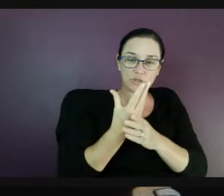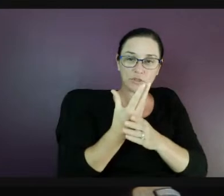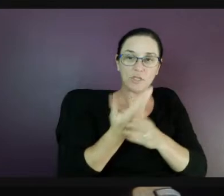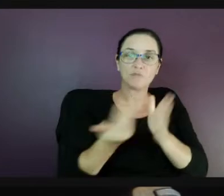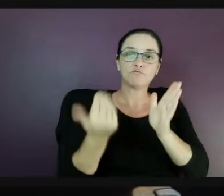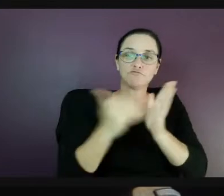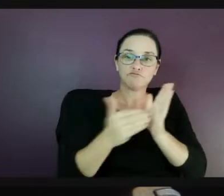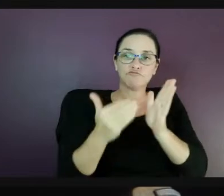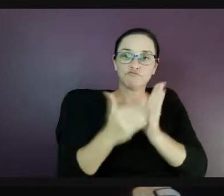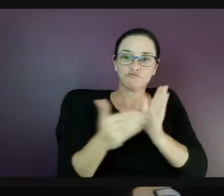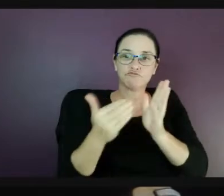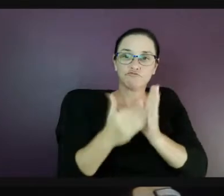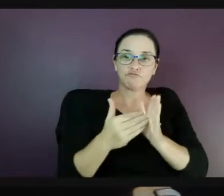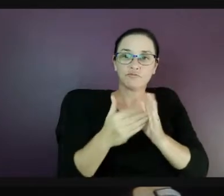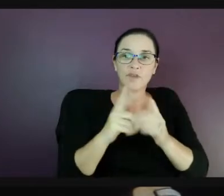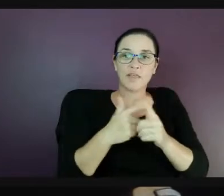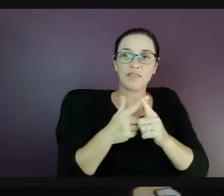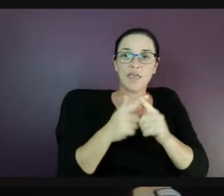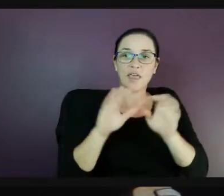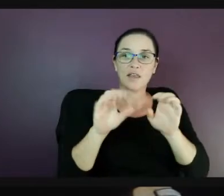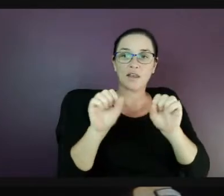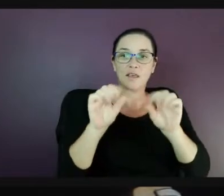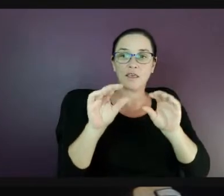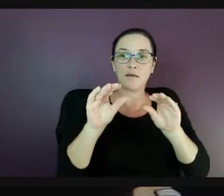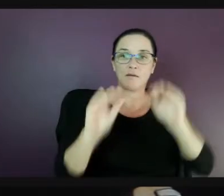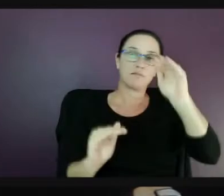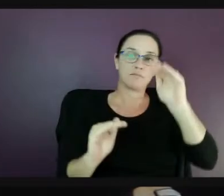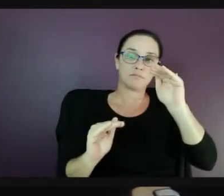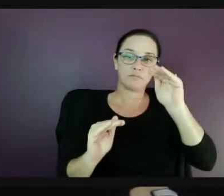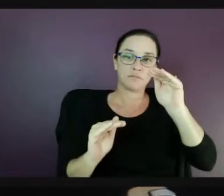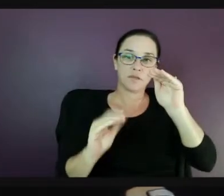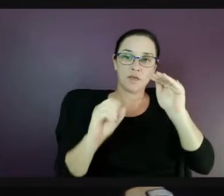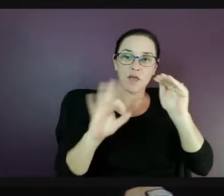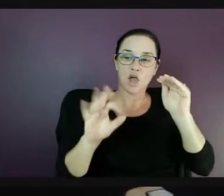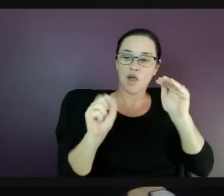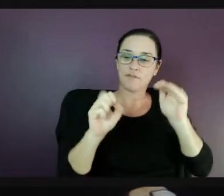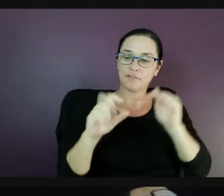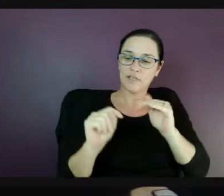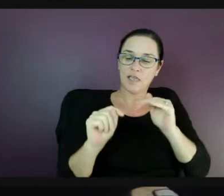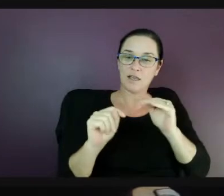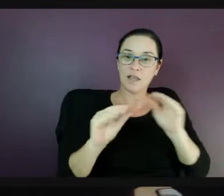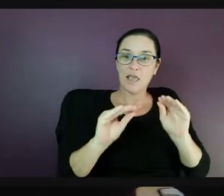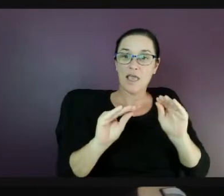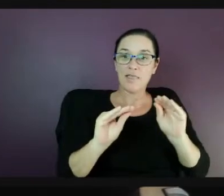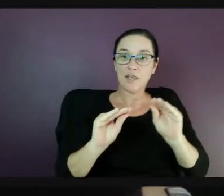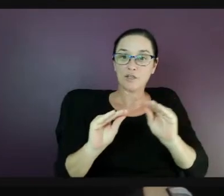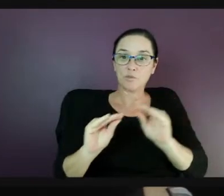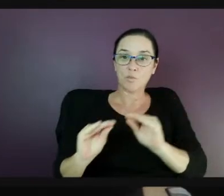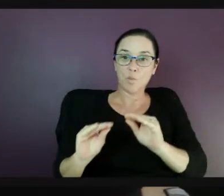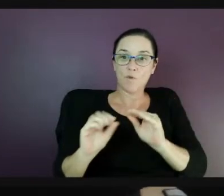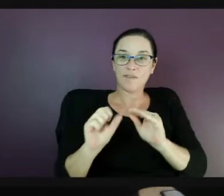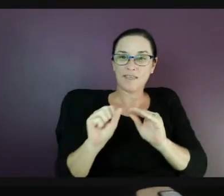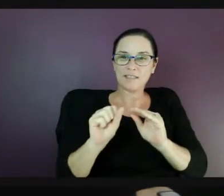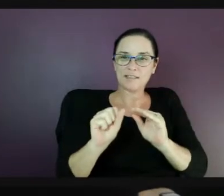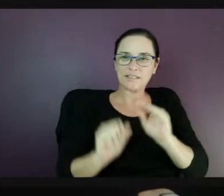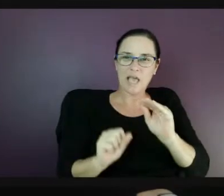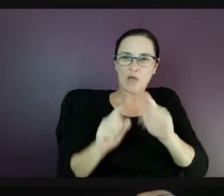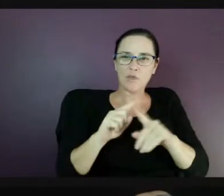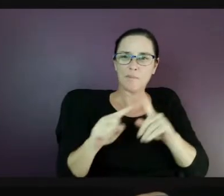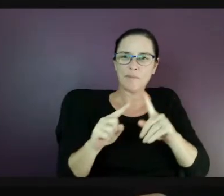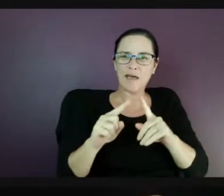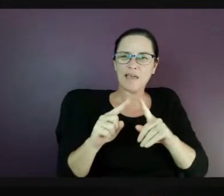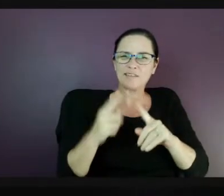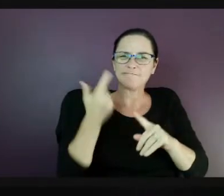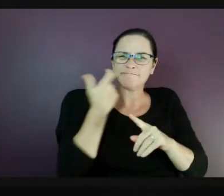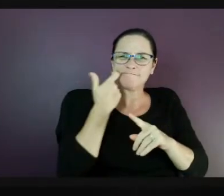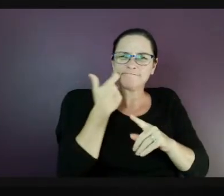pausing. It gets offset. It's moving south, but within the last 2